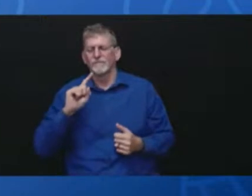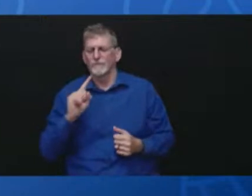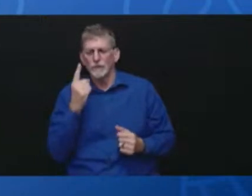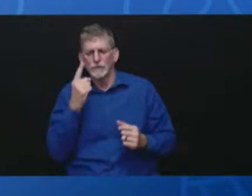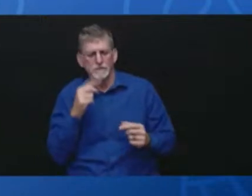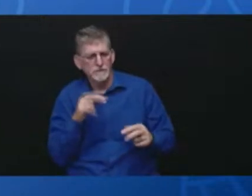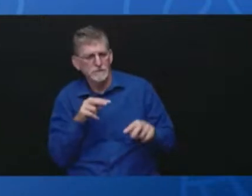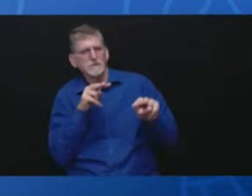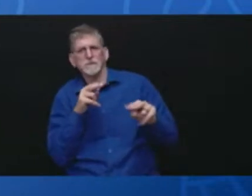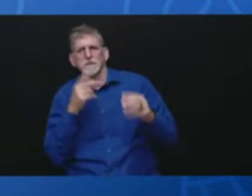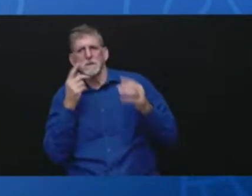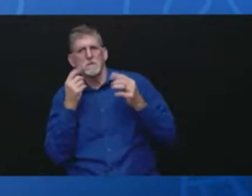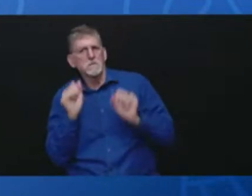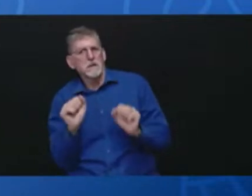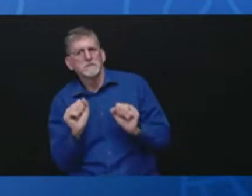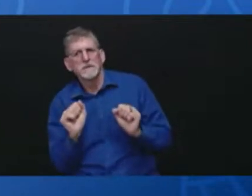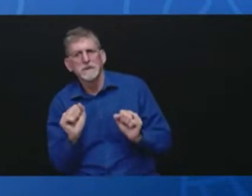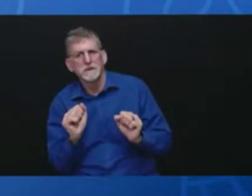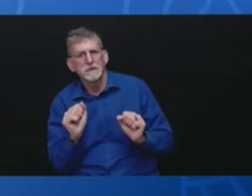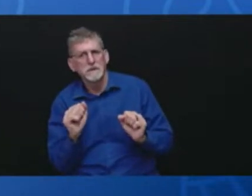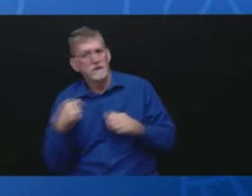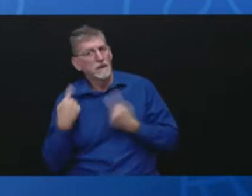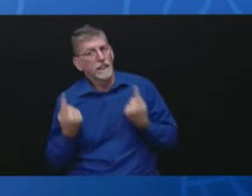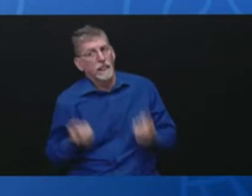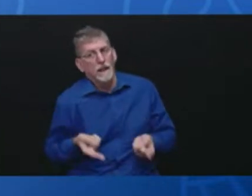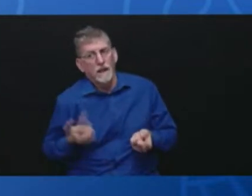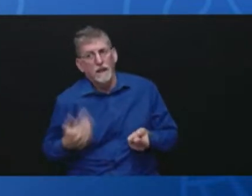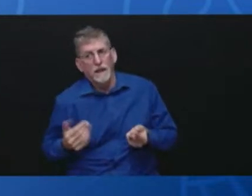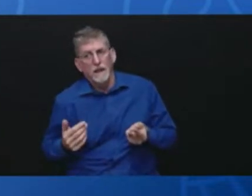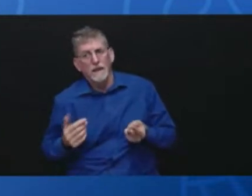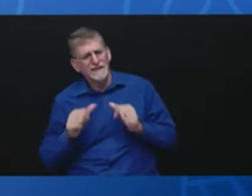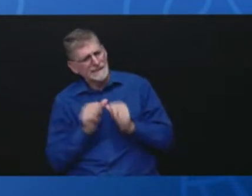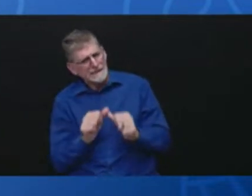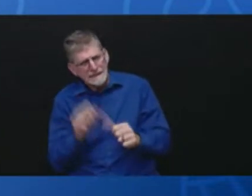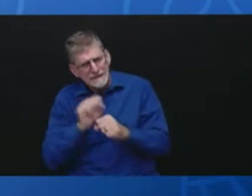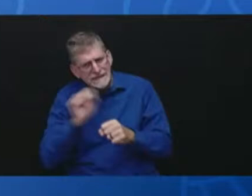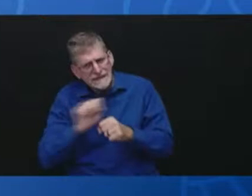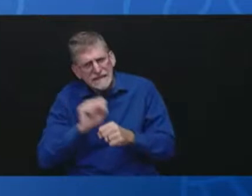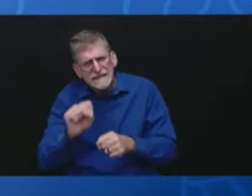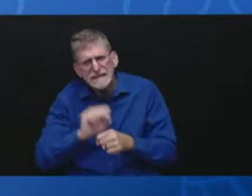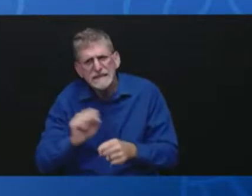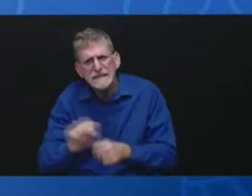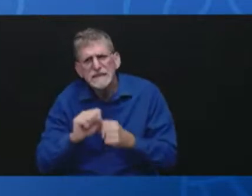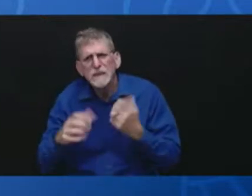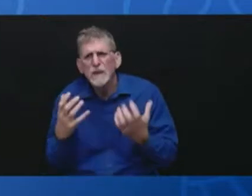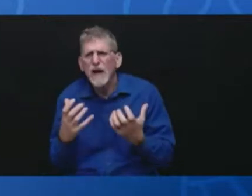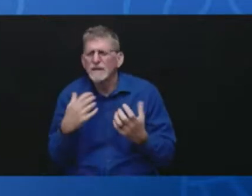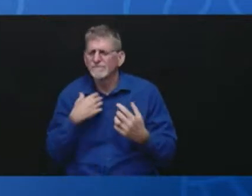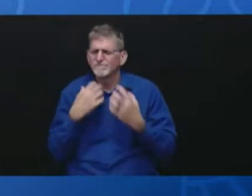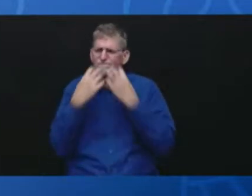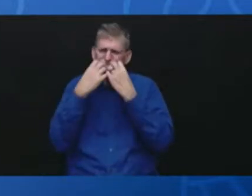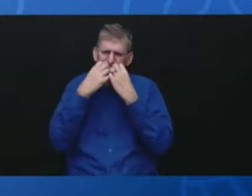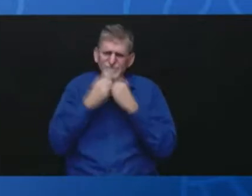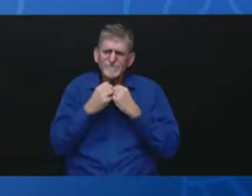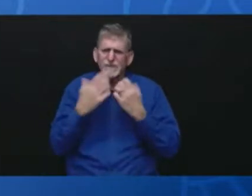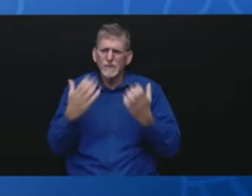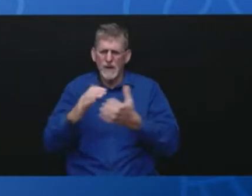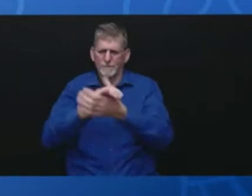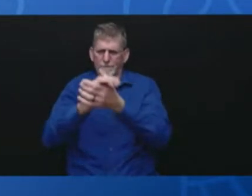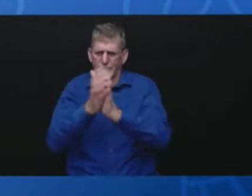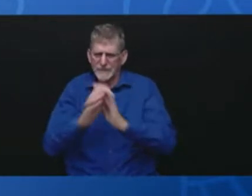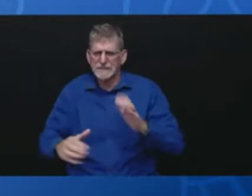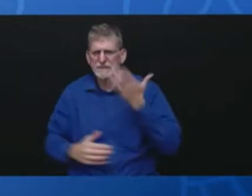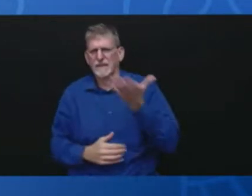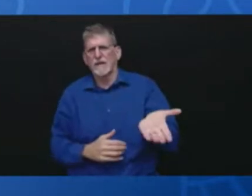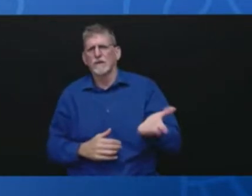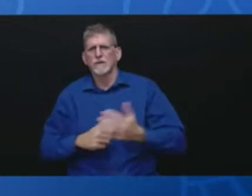And we're going to continue that kind of work because we do care, and we are determined to get peace, and we're the closest we've been